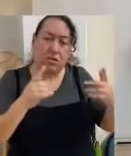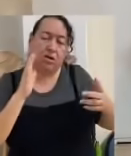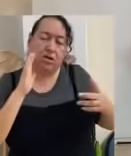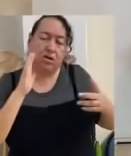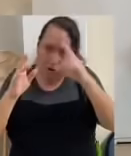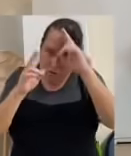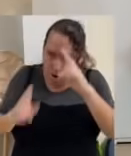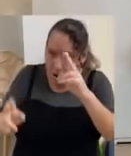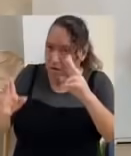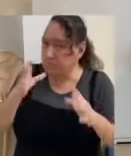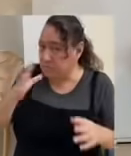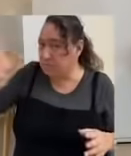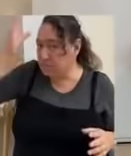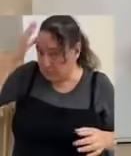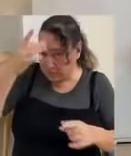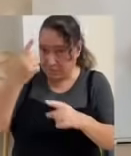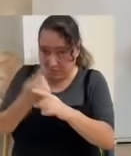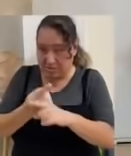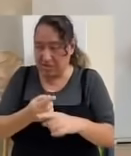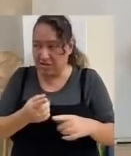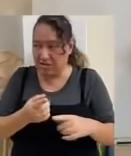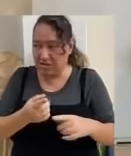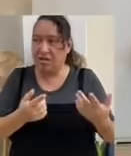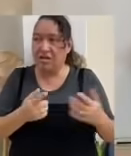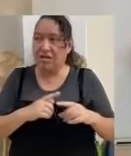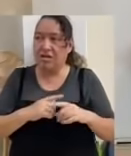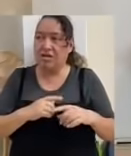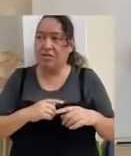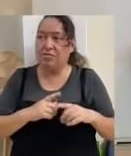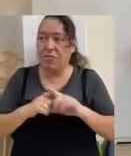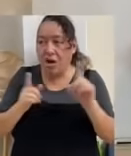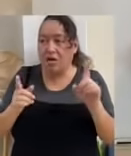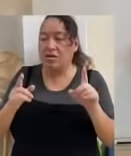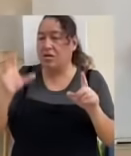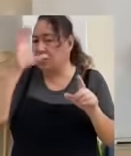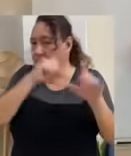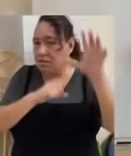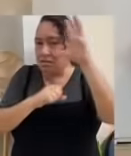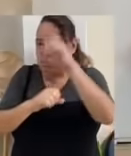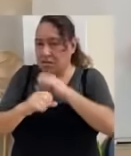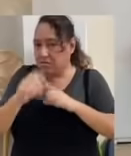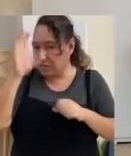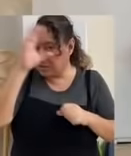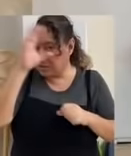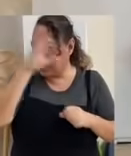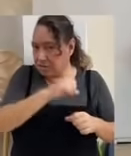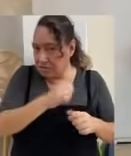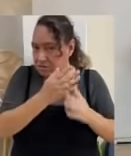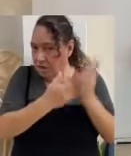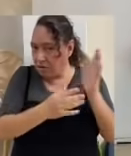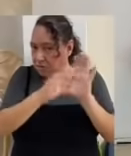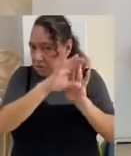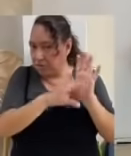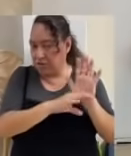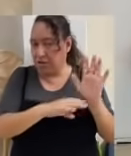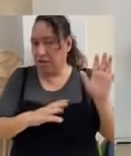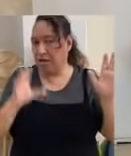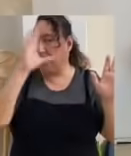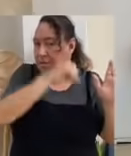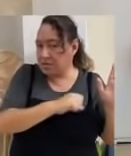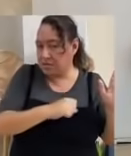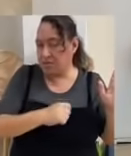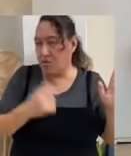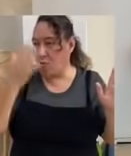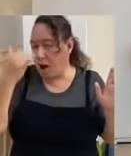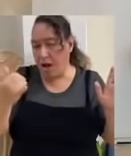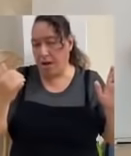etc. But he misses some very important commandments. And he misses them because